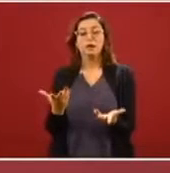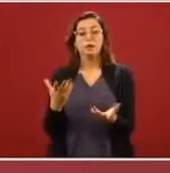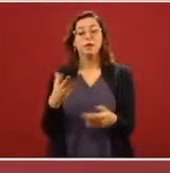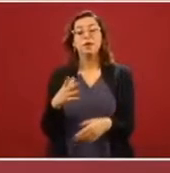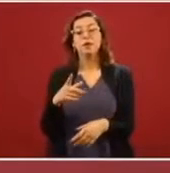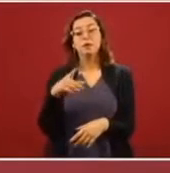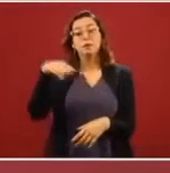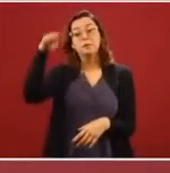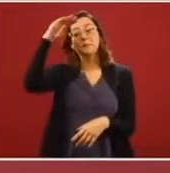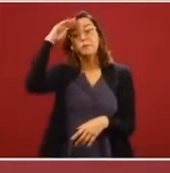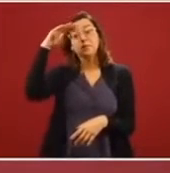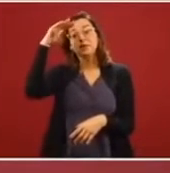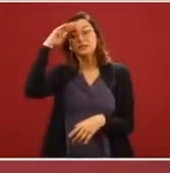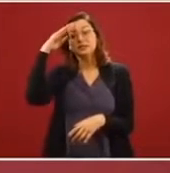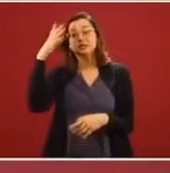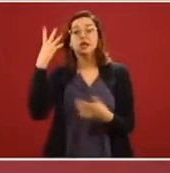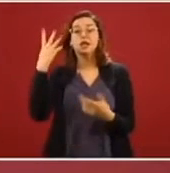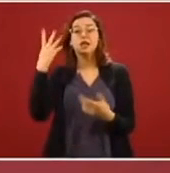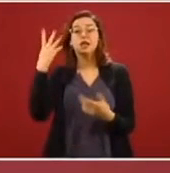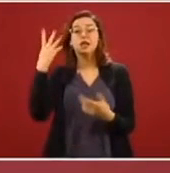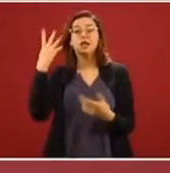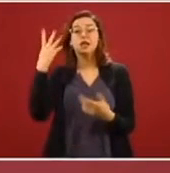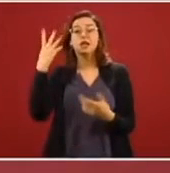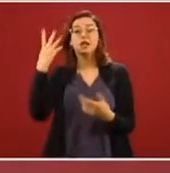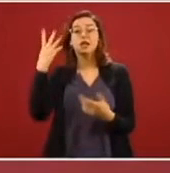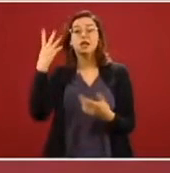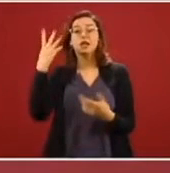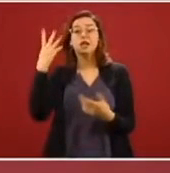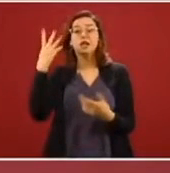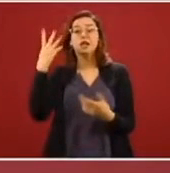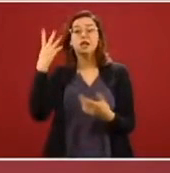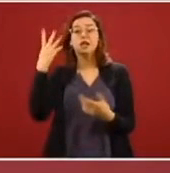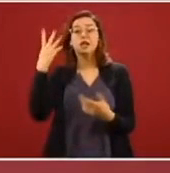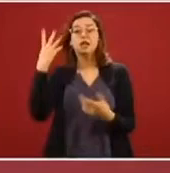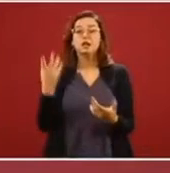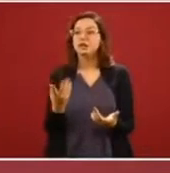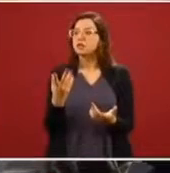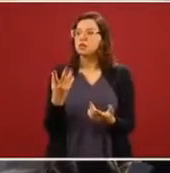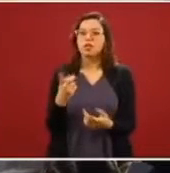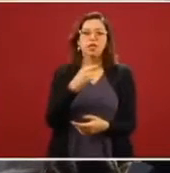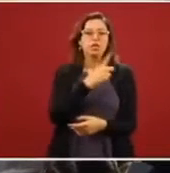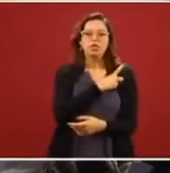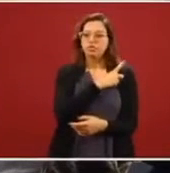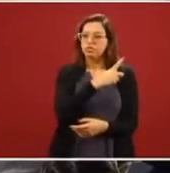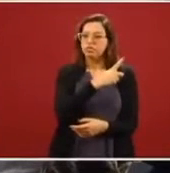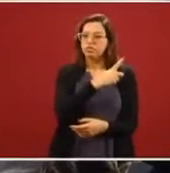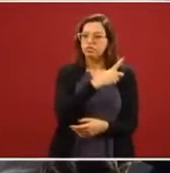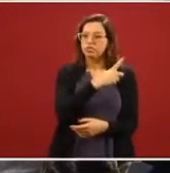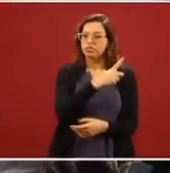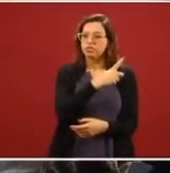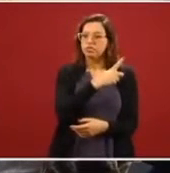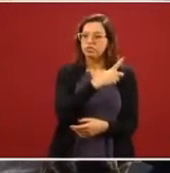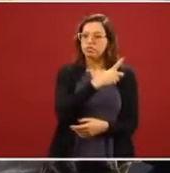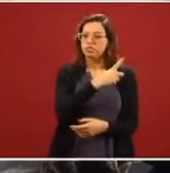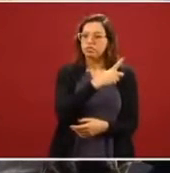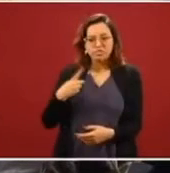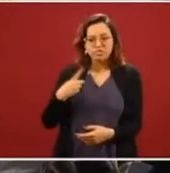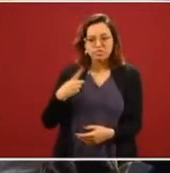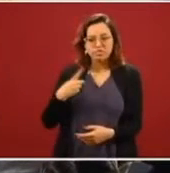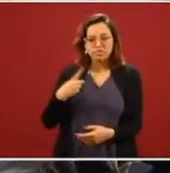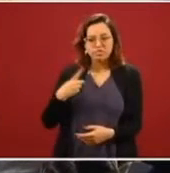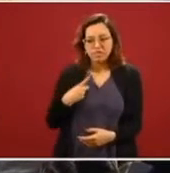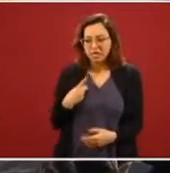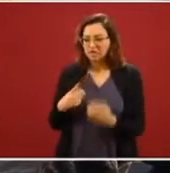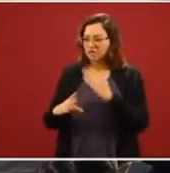view de que uno de los mecanismos that one of the mechanisms posibles that is possible